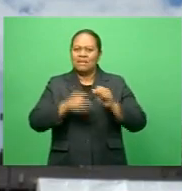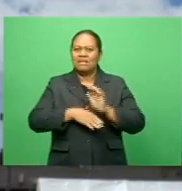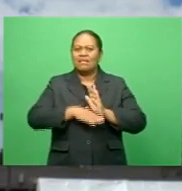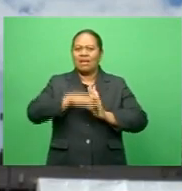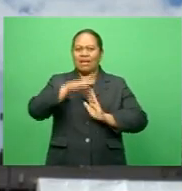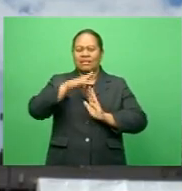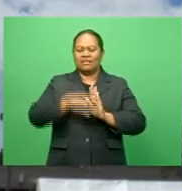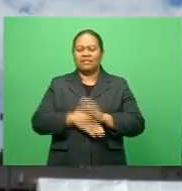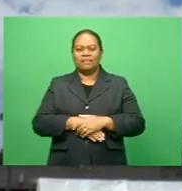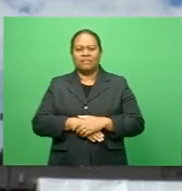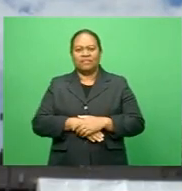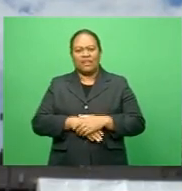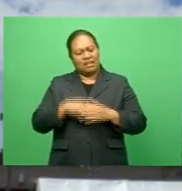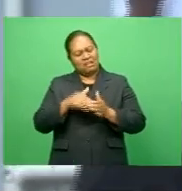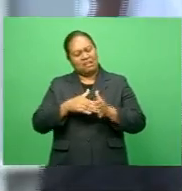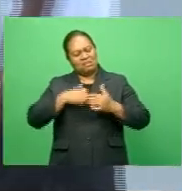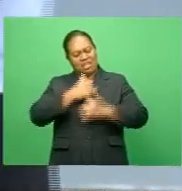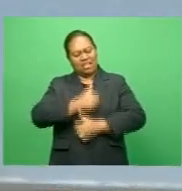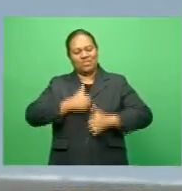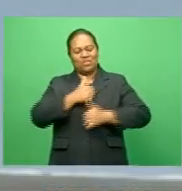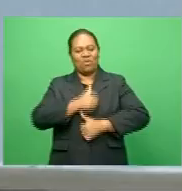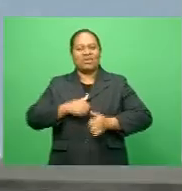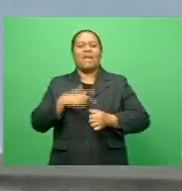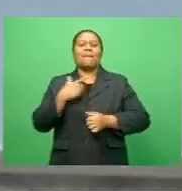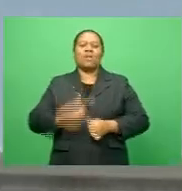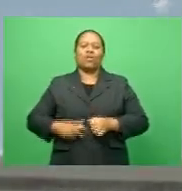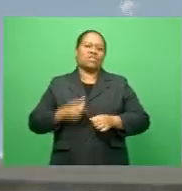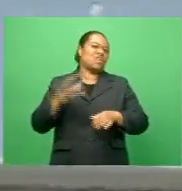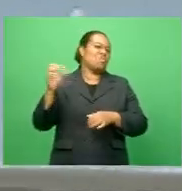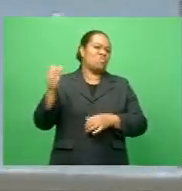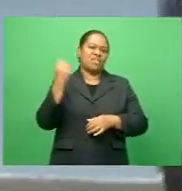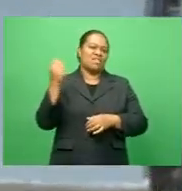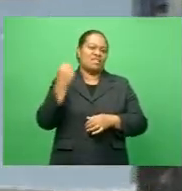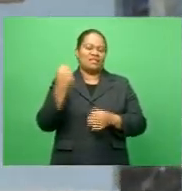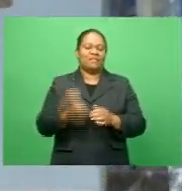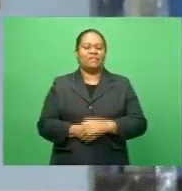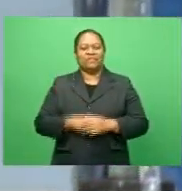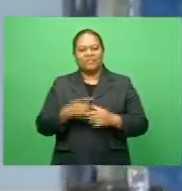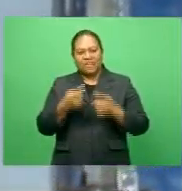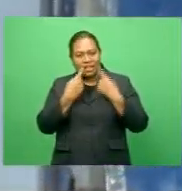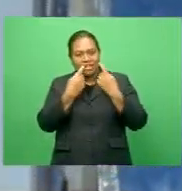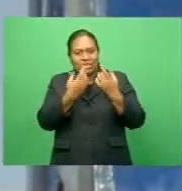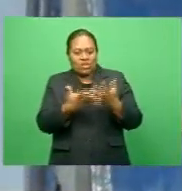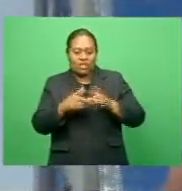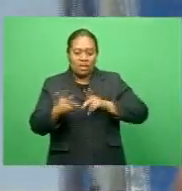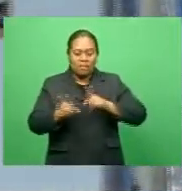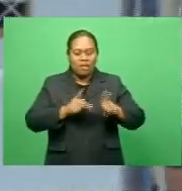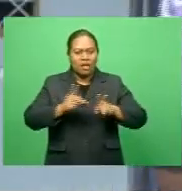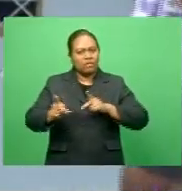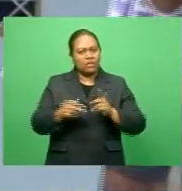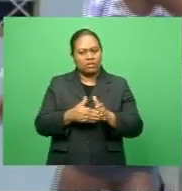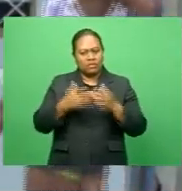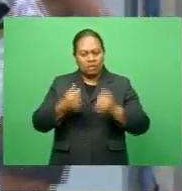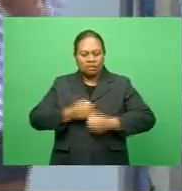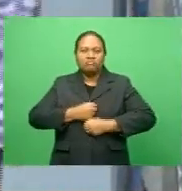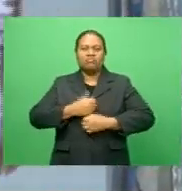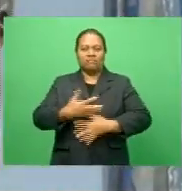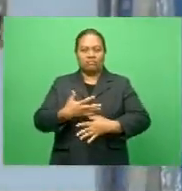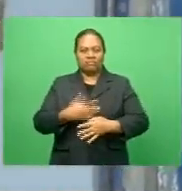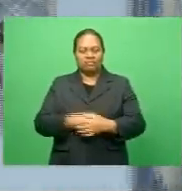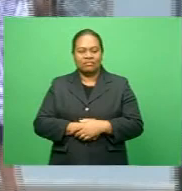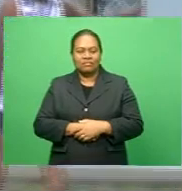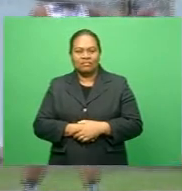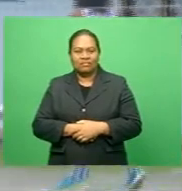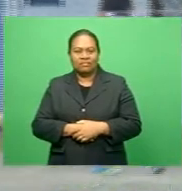enjoyed being a champion for a week. Interim President Kemuelina Ingama says their performance has been outstanding.